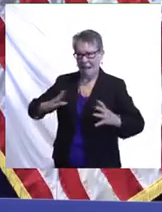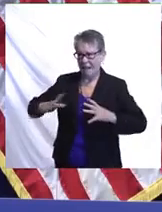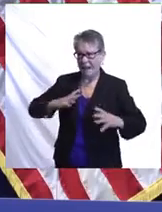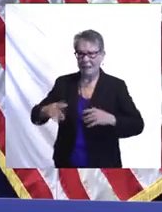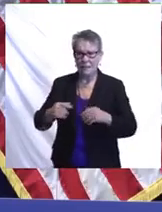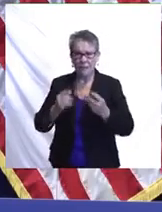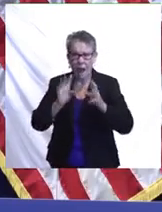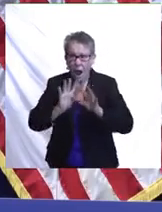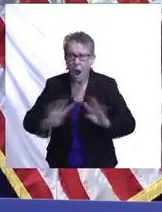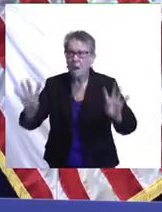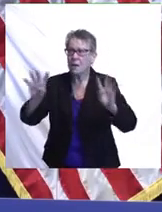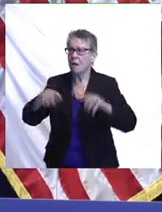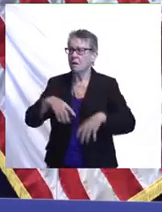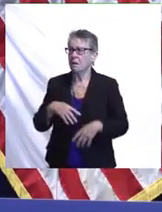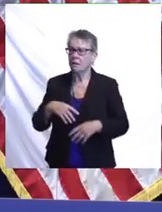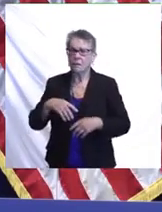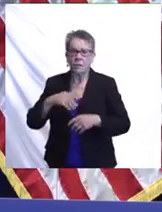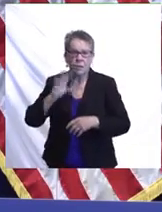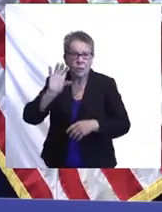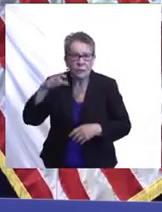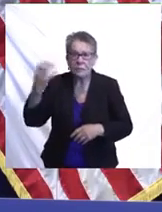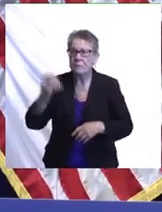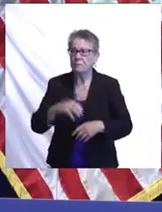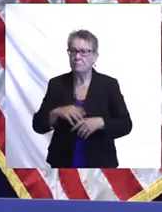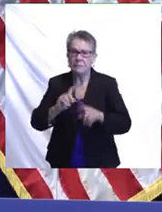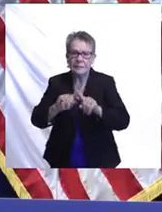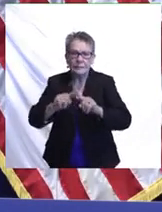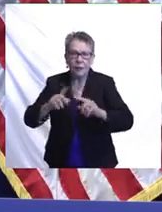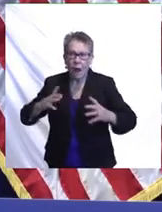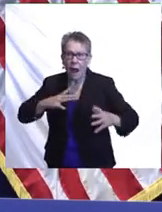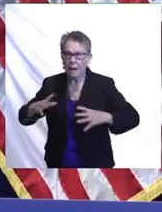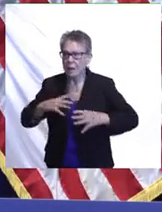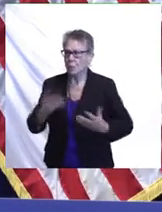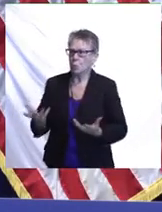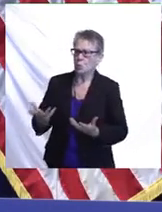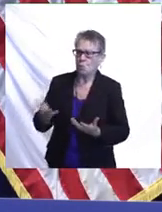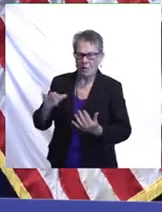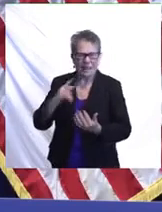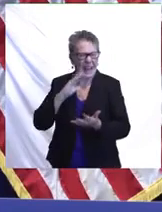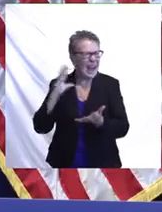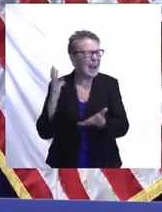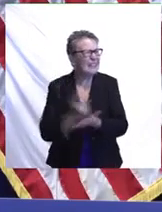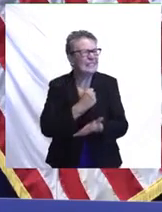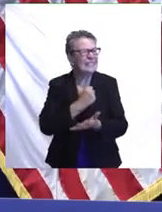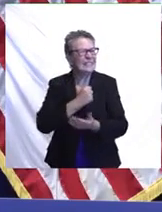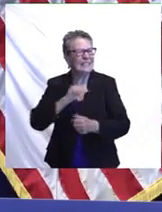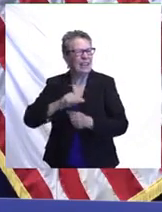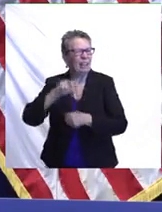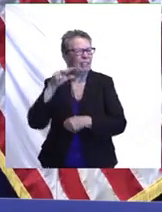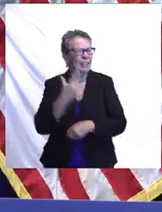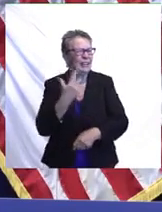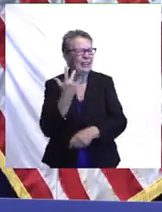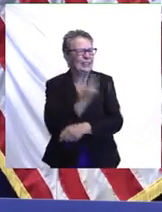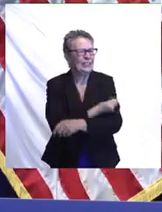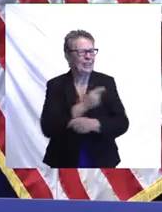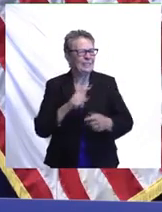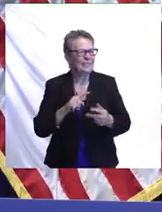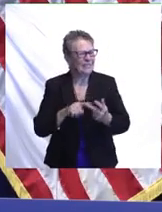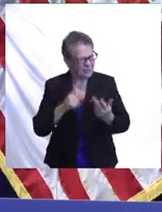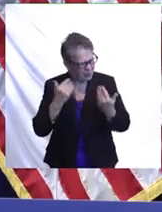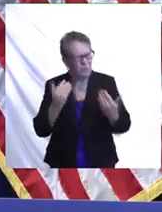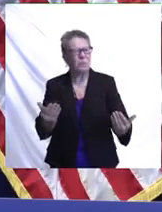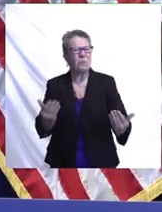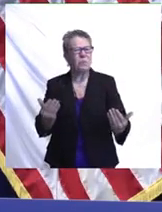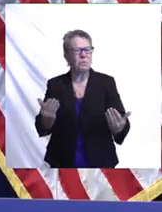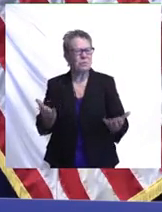upcoming holiday season. Visit covid19.nj.gov to find a booster appointment. If you have